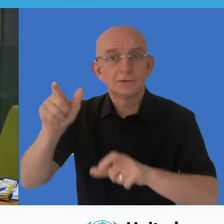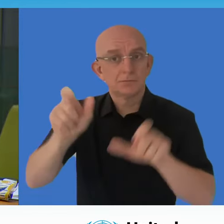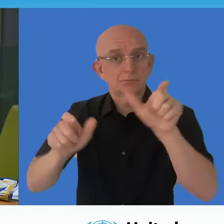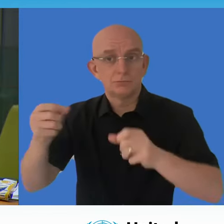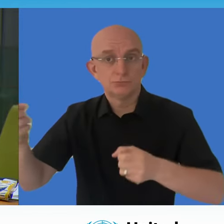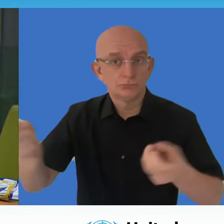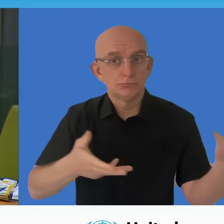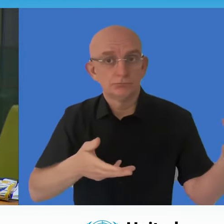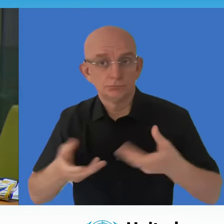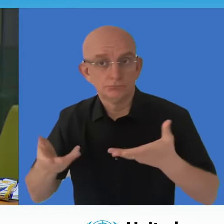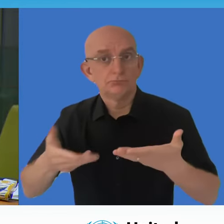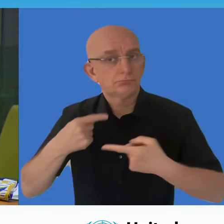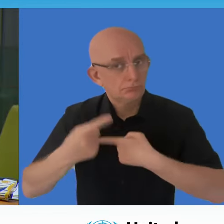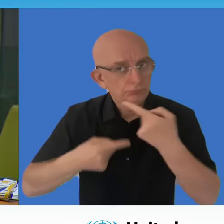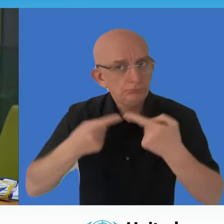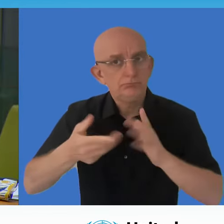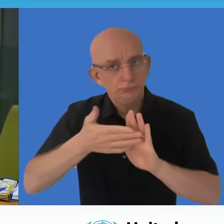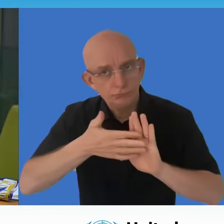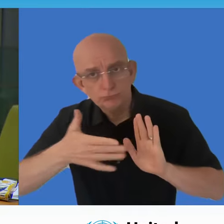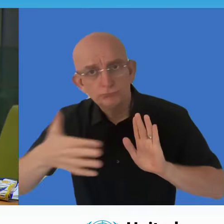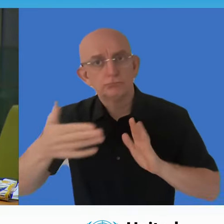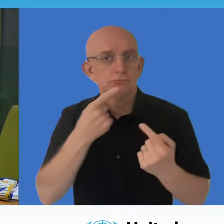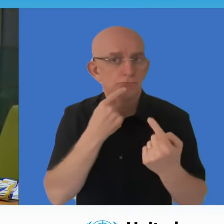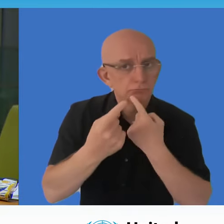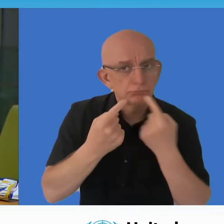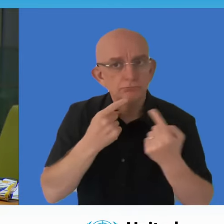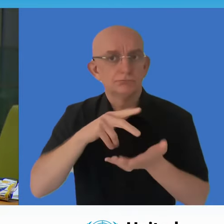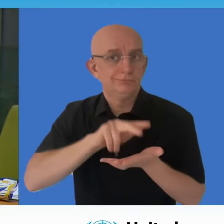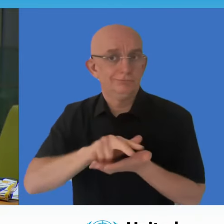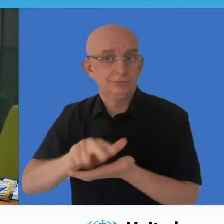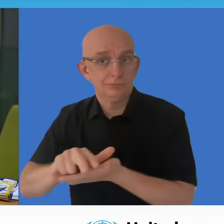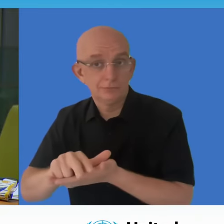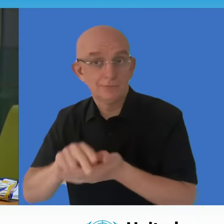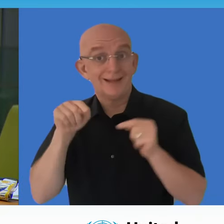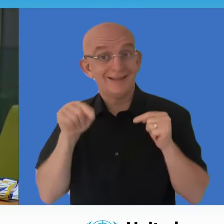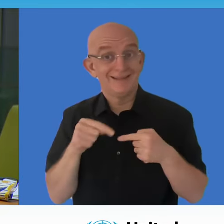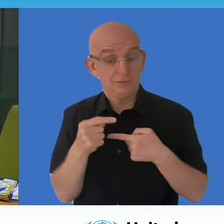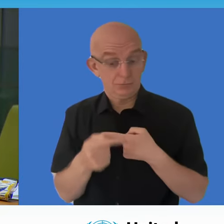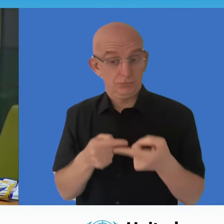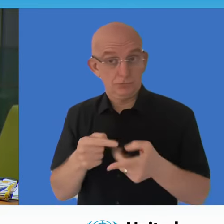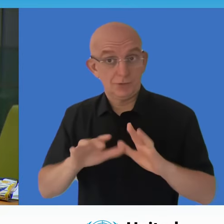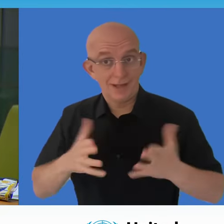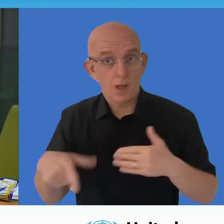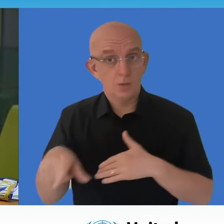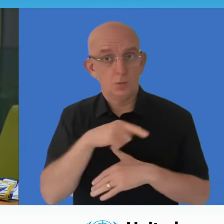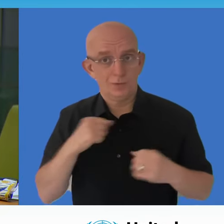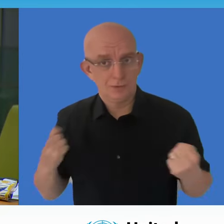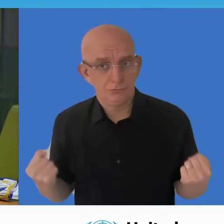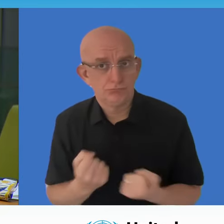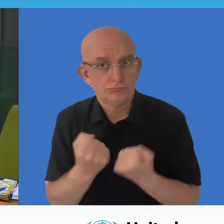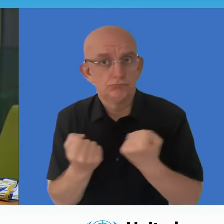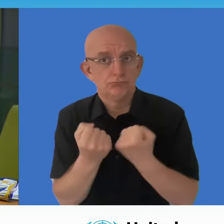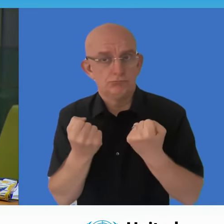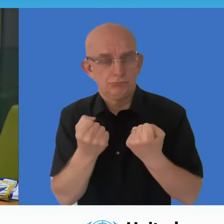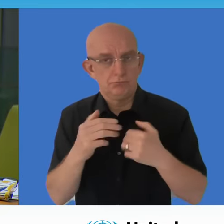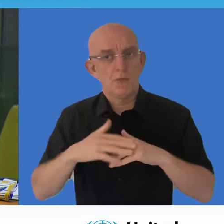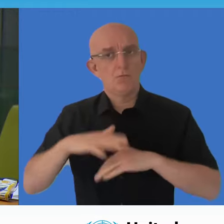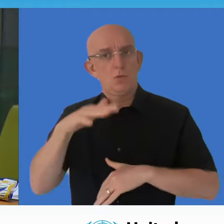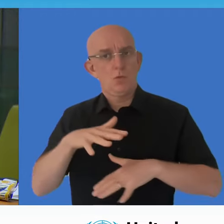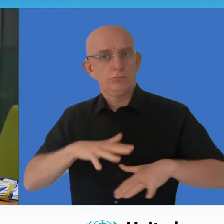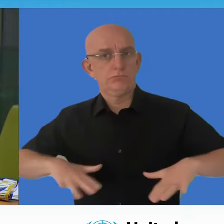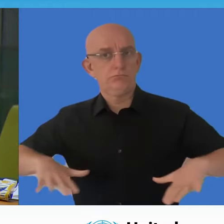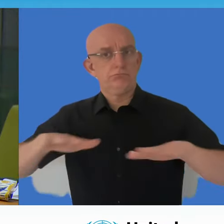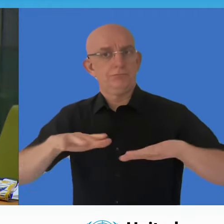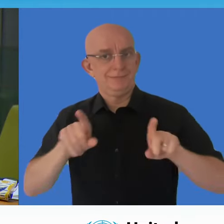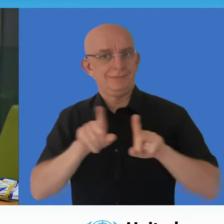during the process, and how we advance in establishing more spaces such as this in other discussions